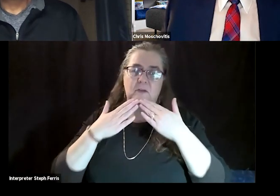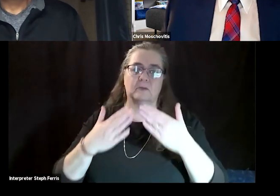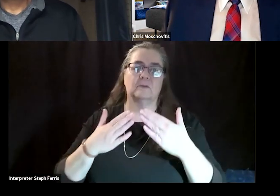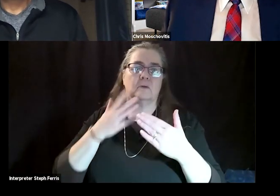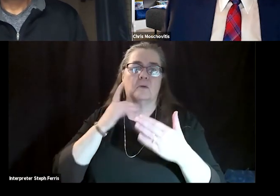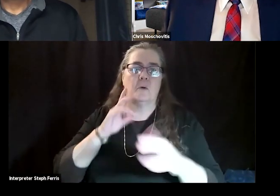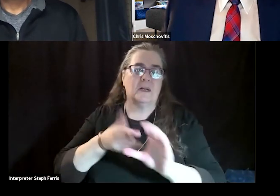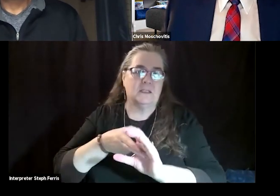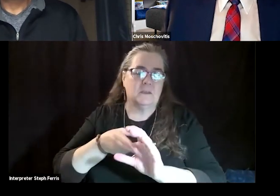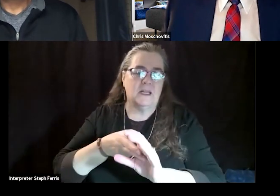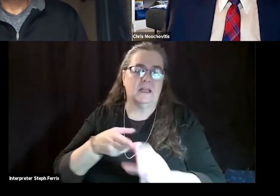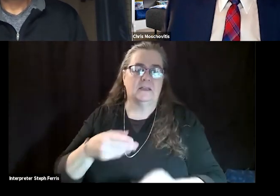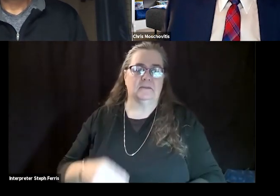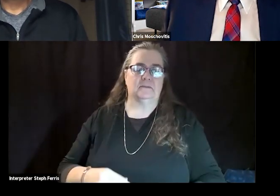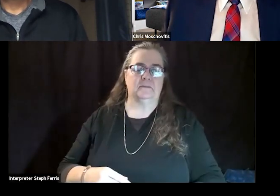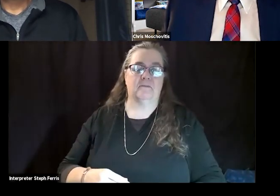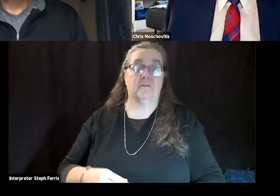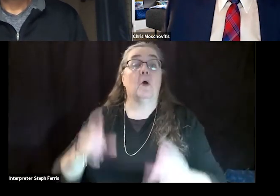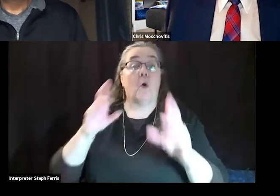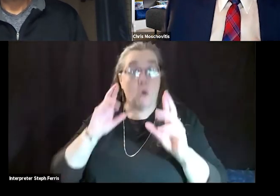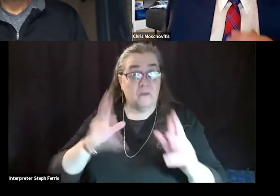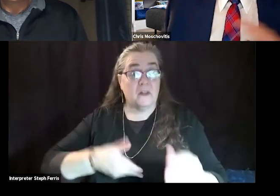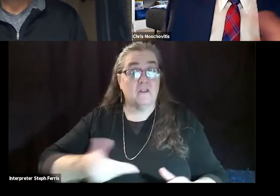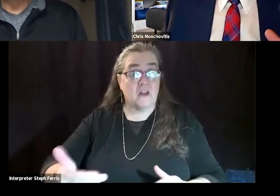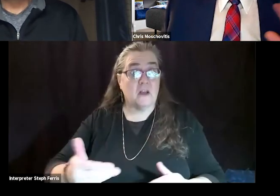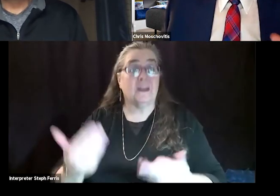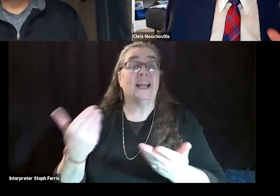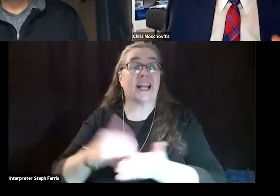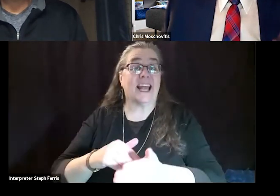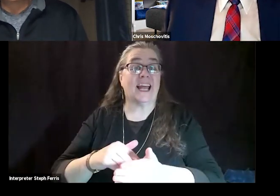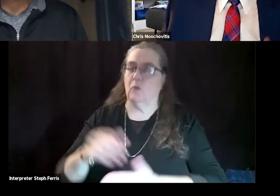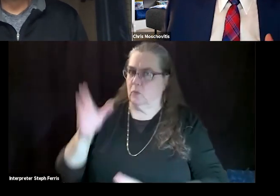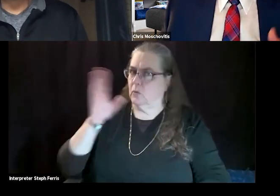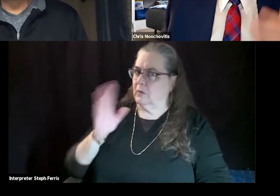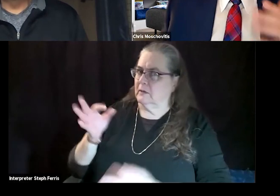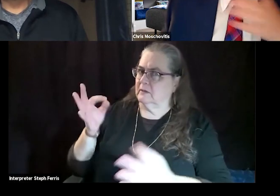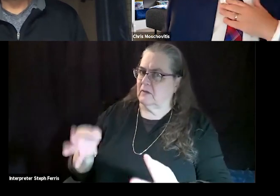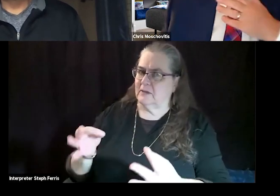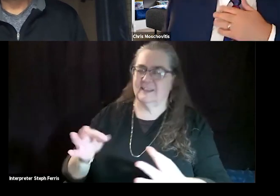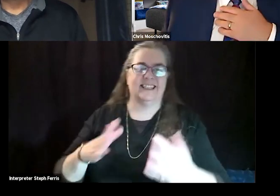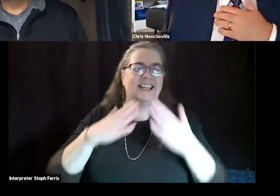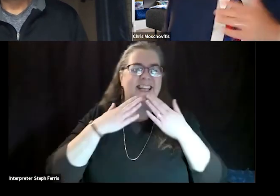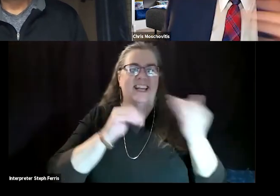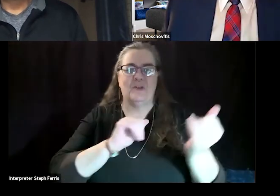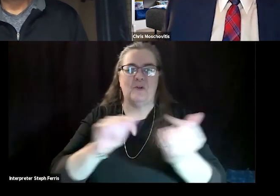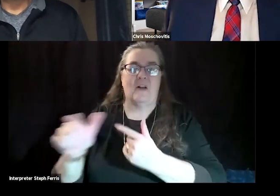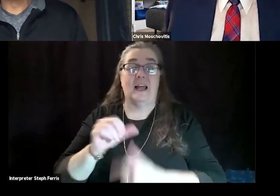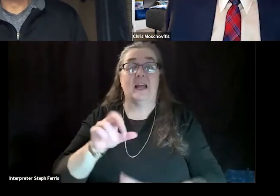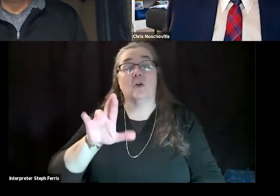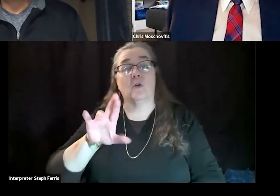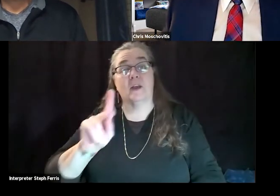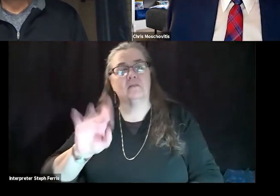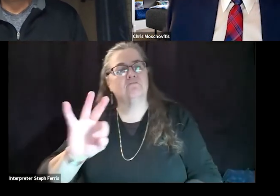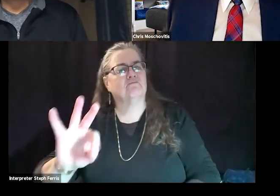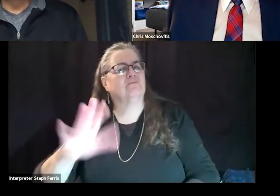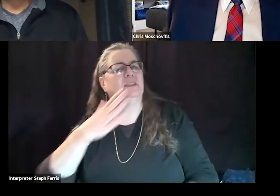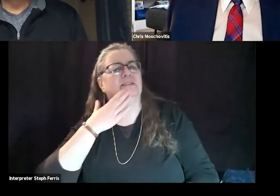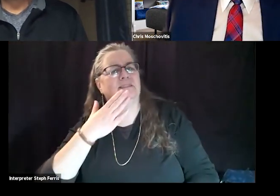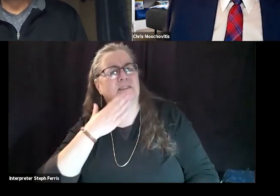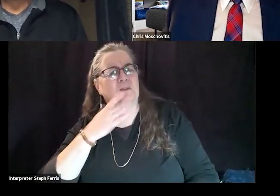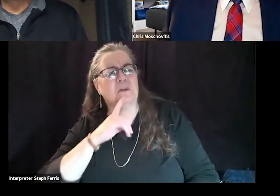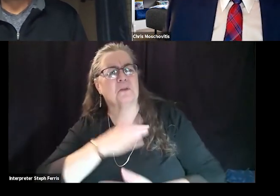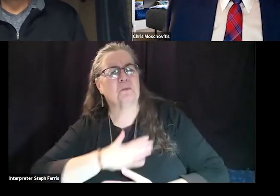I hope that I will be invited to do it again. Thank you all very, very much. And Rick, thank you so much. I really appreciate it.